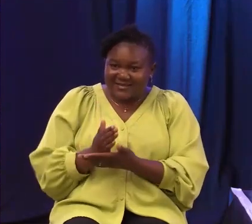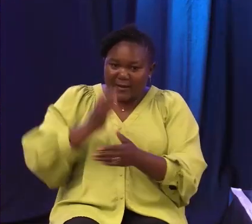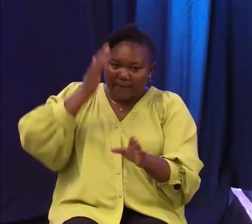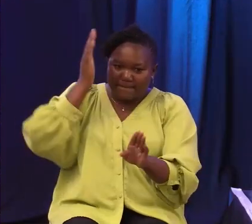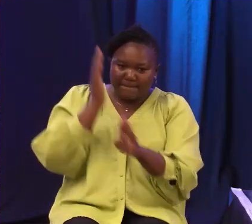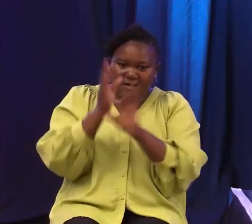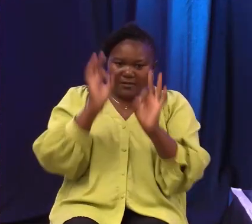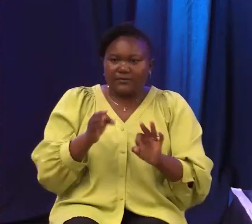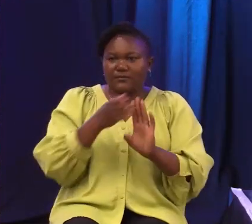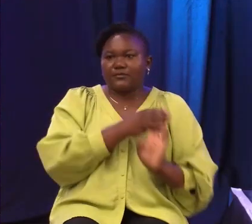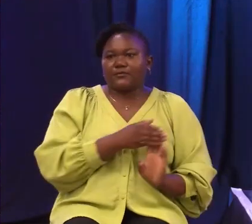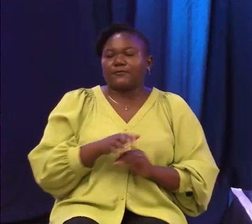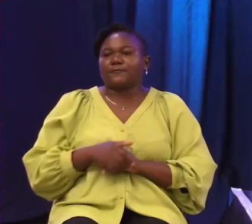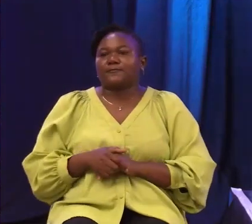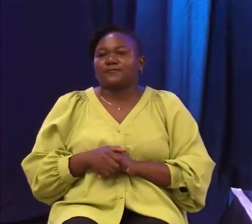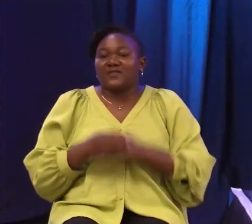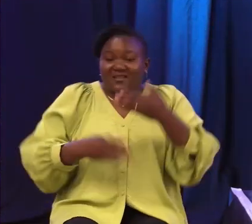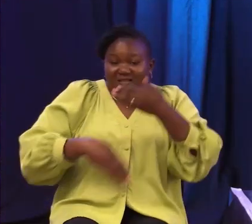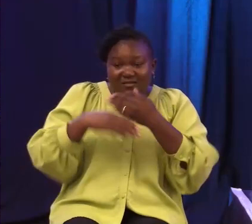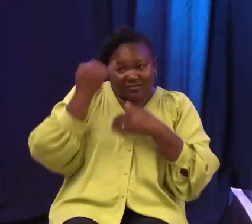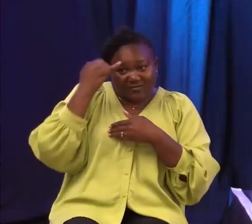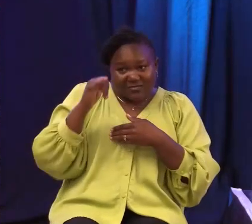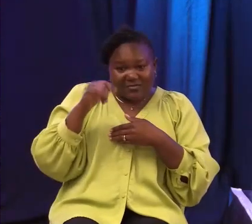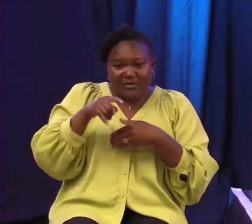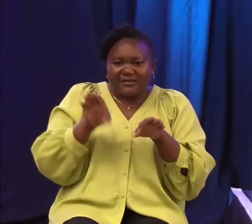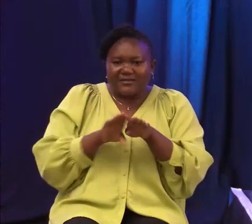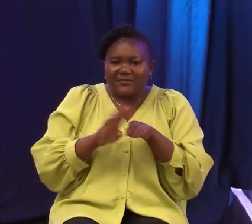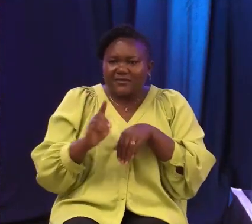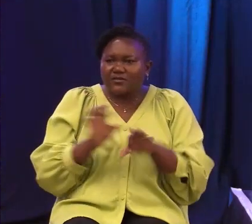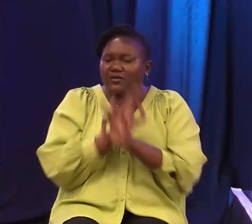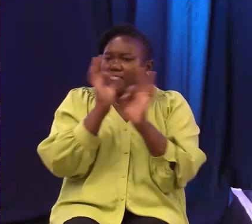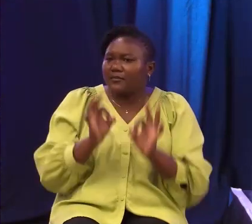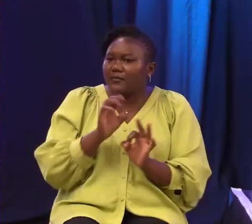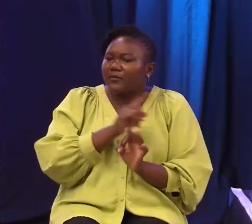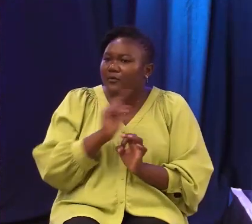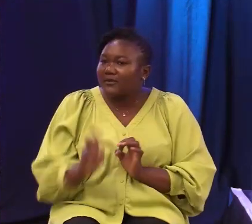constantly protected. In addition, what makes it so amazing is that